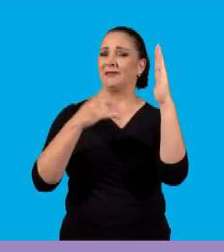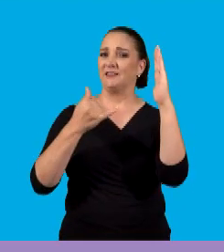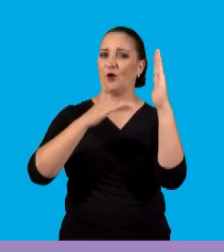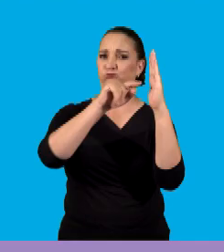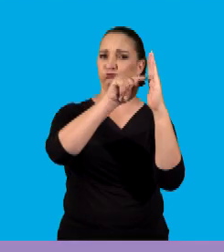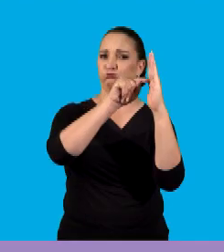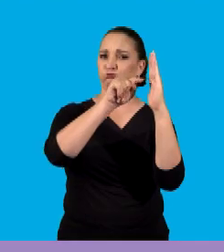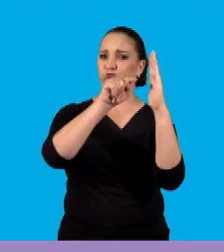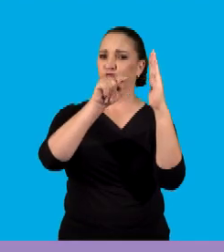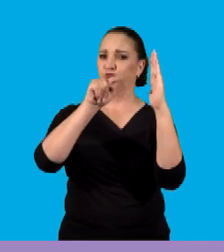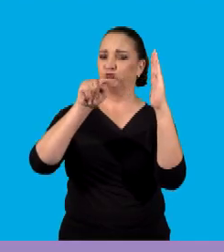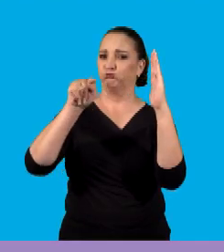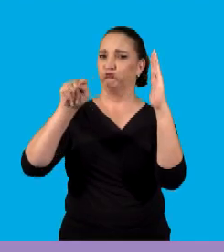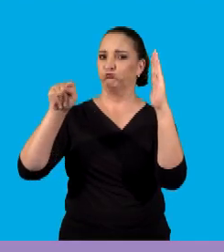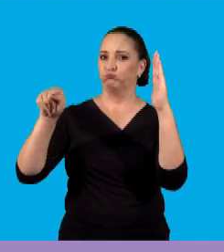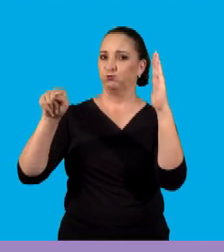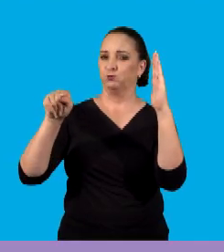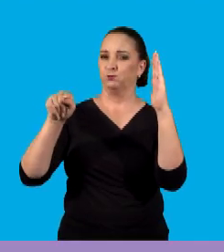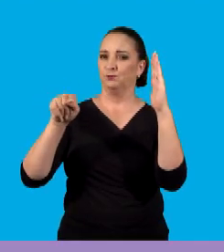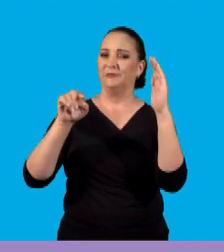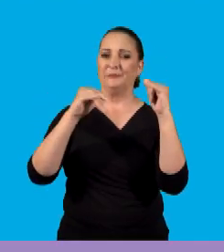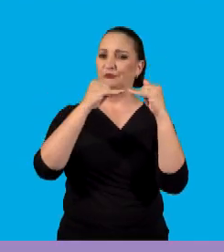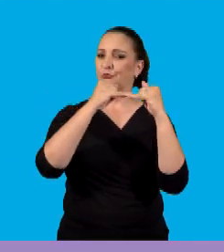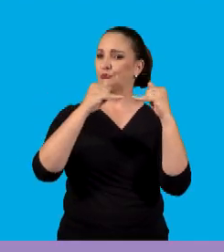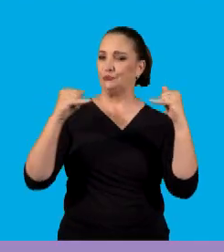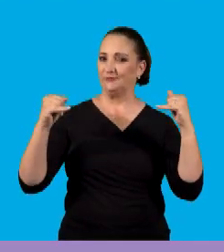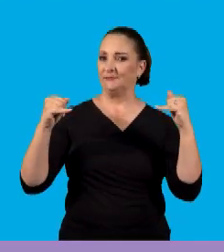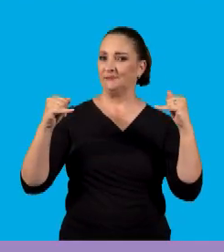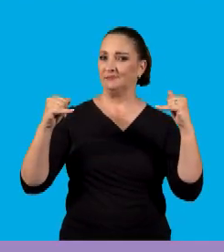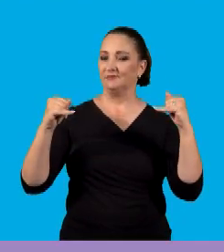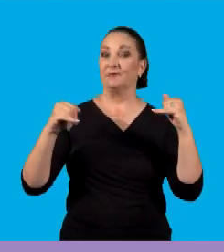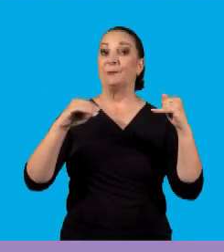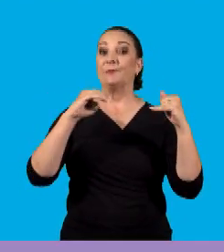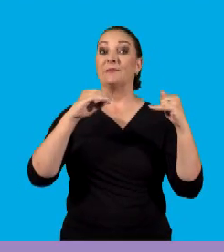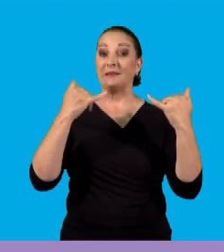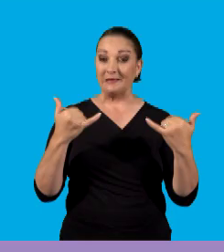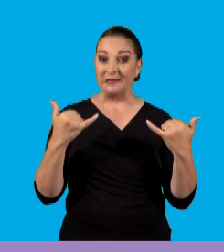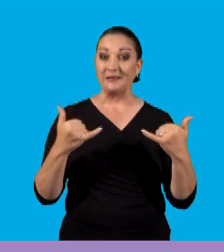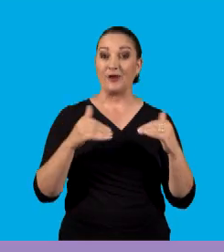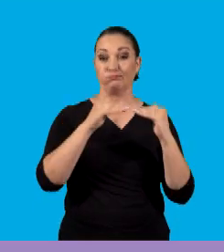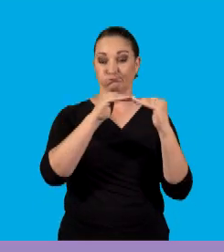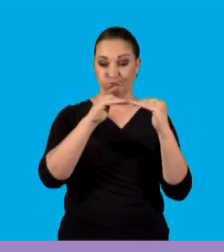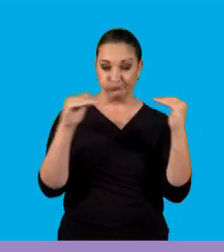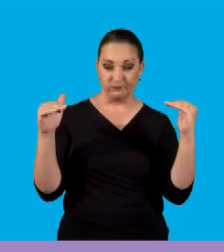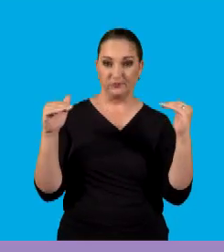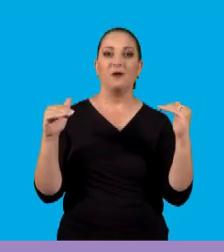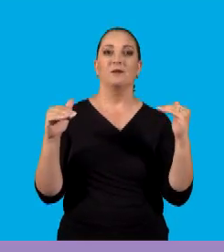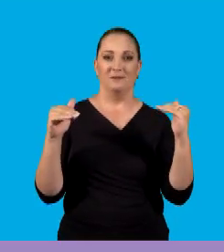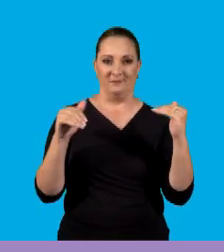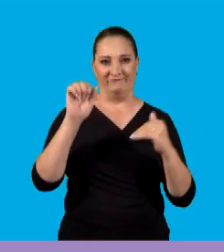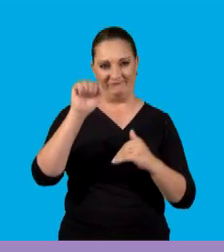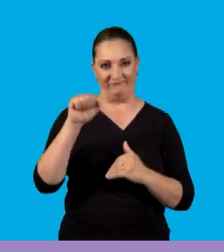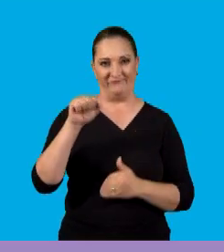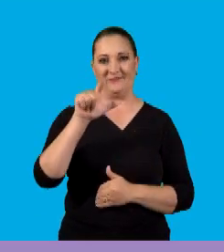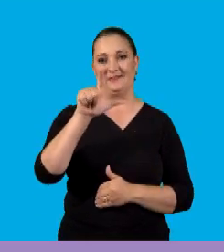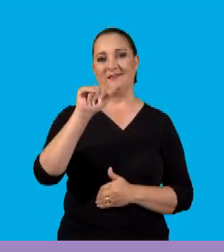our horizontal axis. And of course, we can see our graph there makes a straight line, which is now horizontal. So